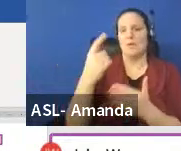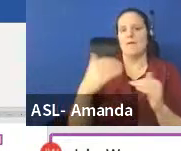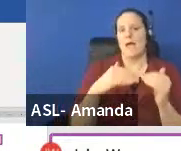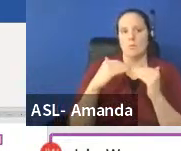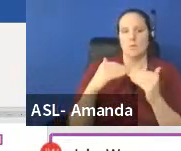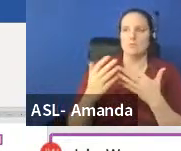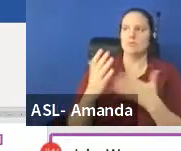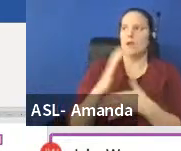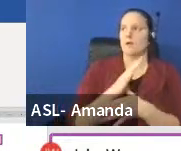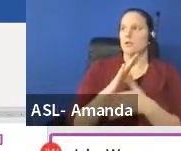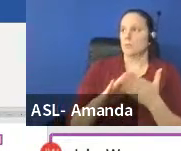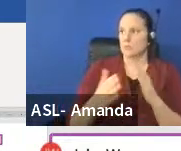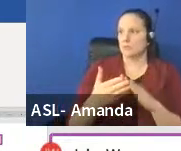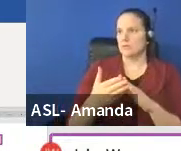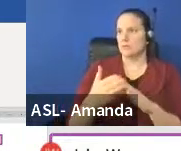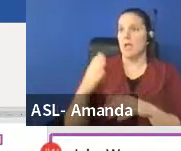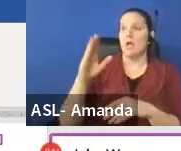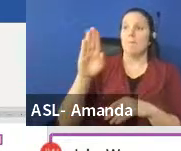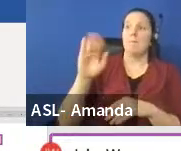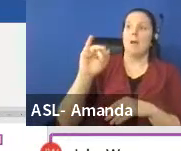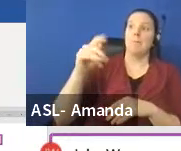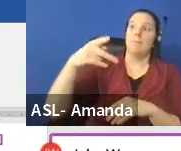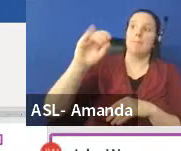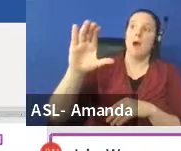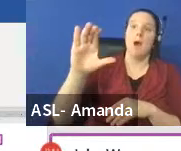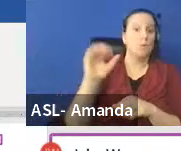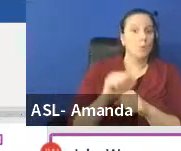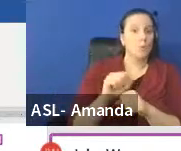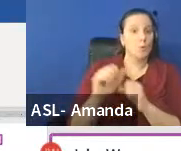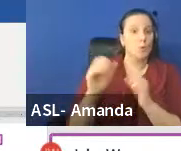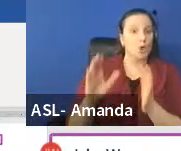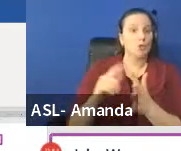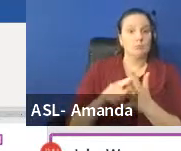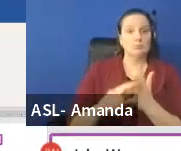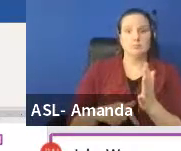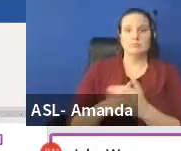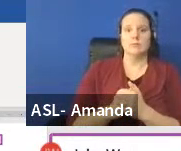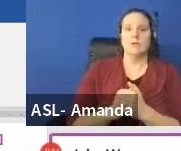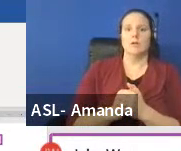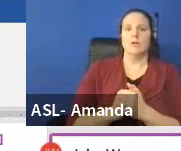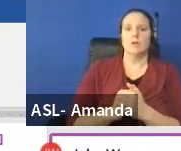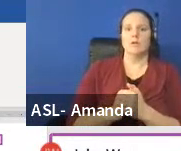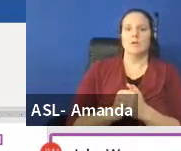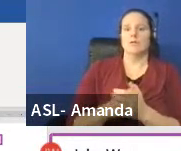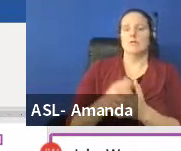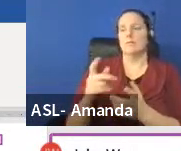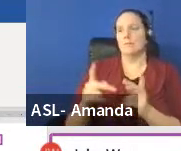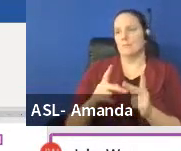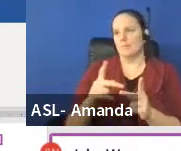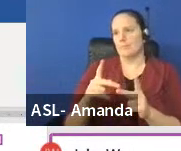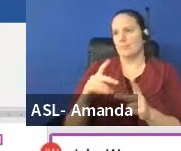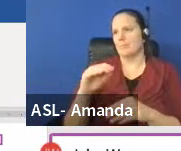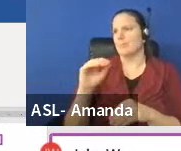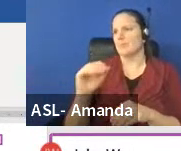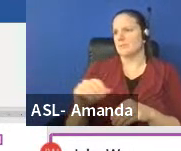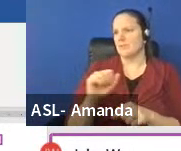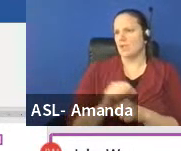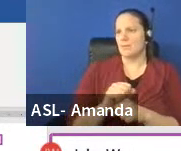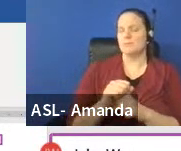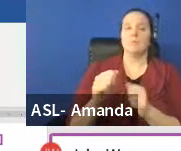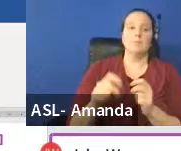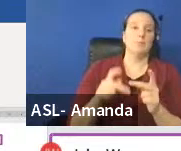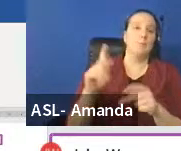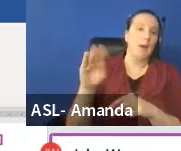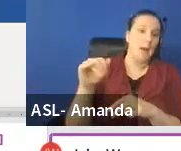priority communities, BIPOC workers, the percentage of project jobs held by BIPOC workers, people with disabilities, and people